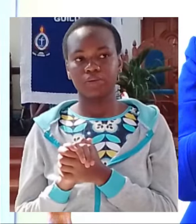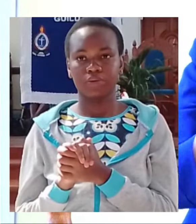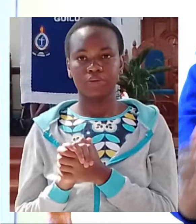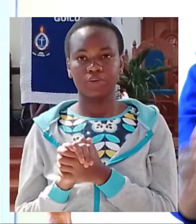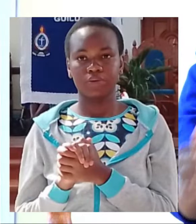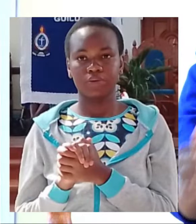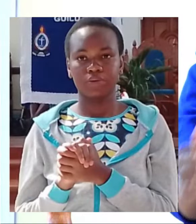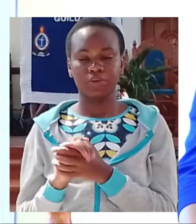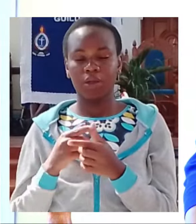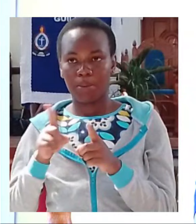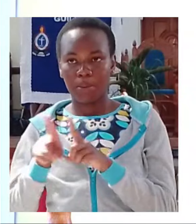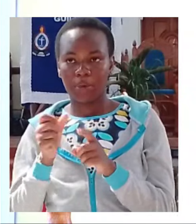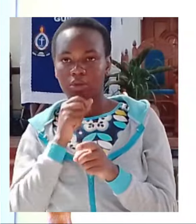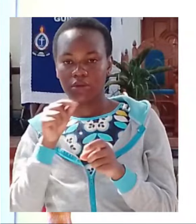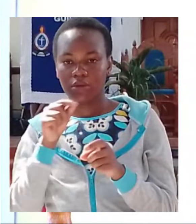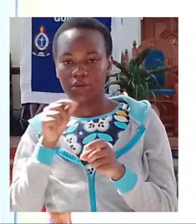My brothers and sisters,